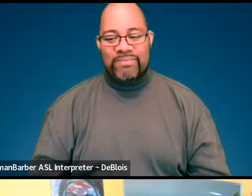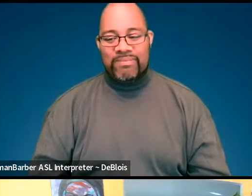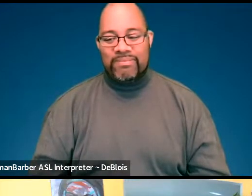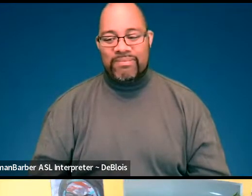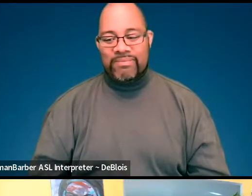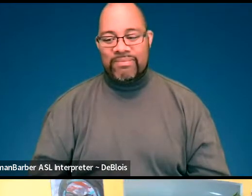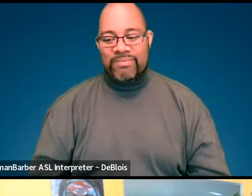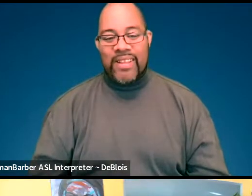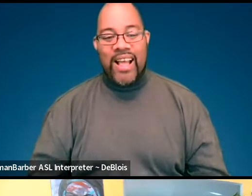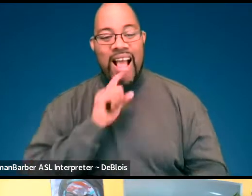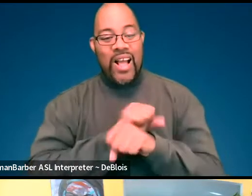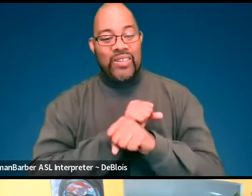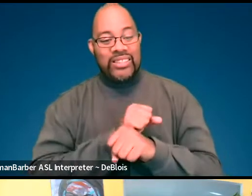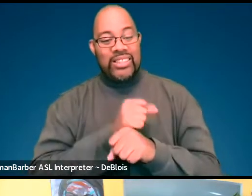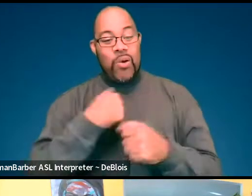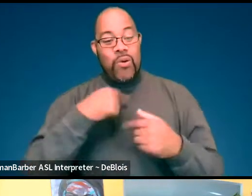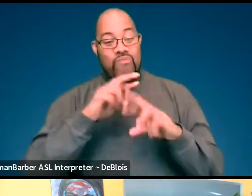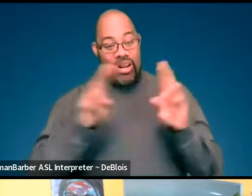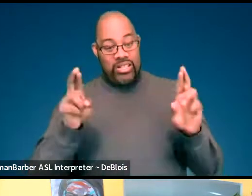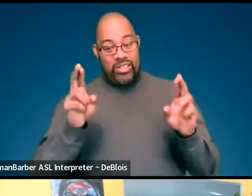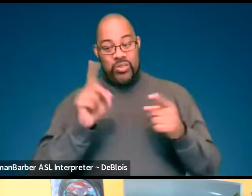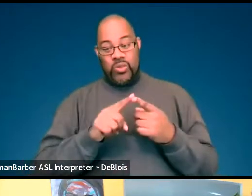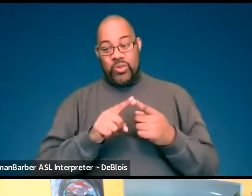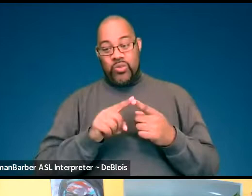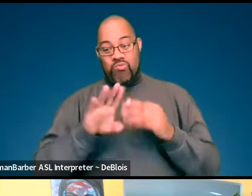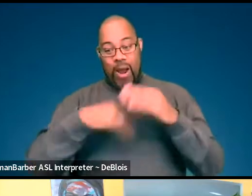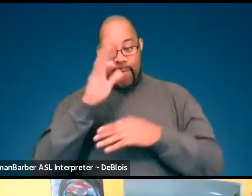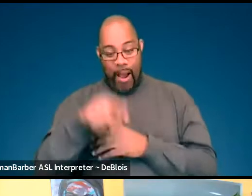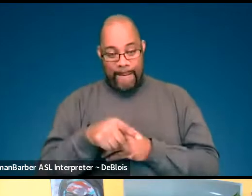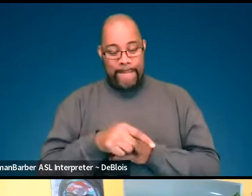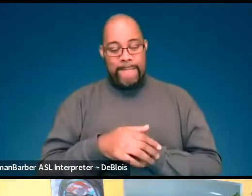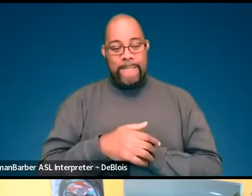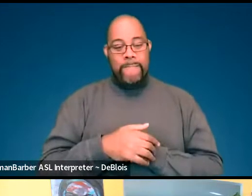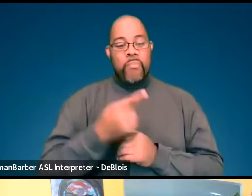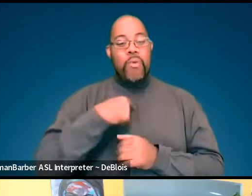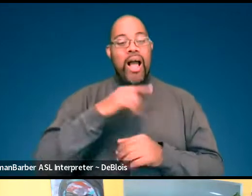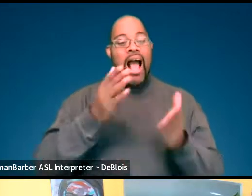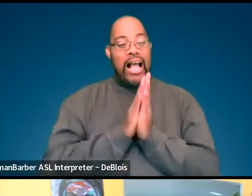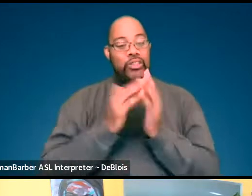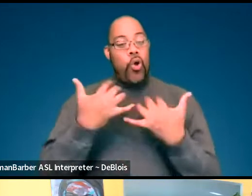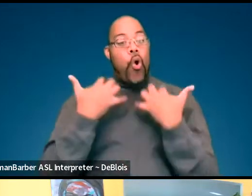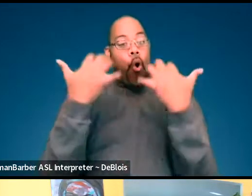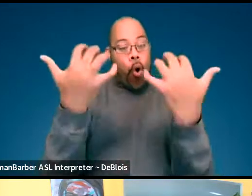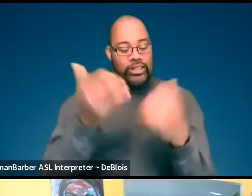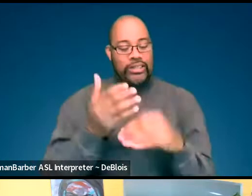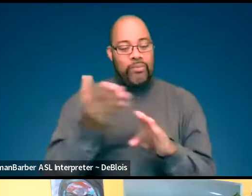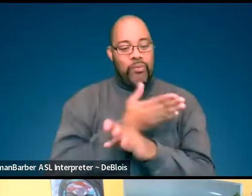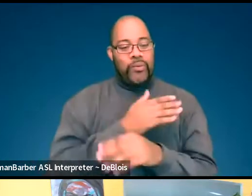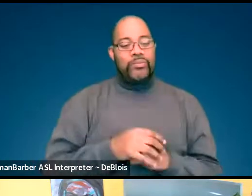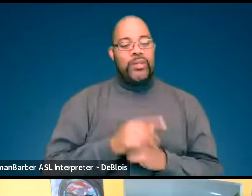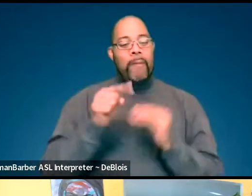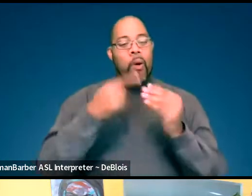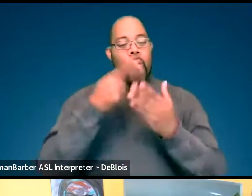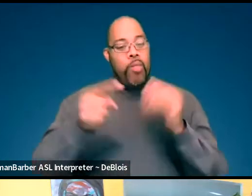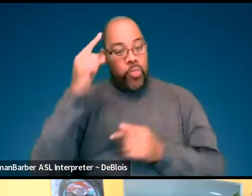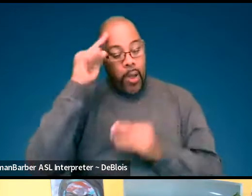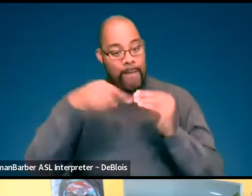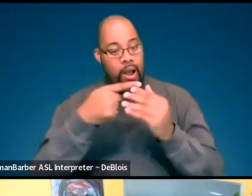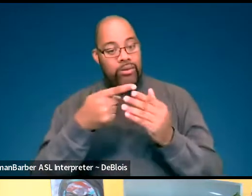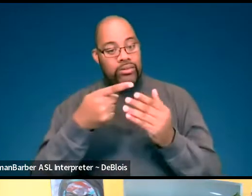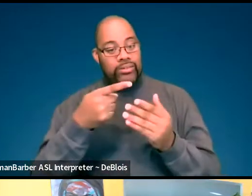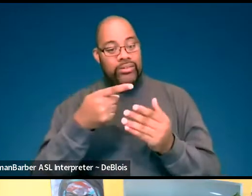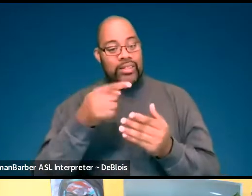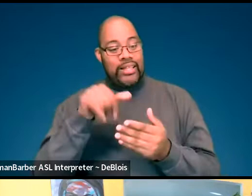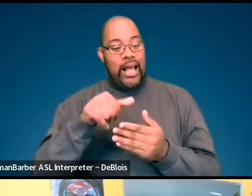So I actually realized, as we're getting ready to sort of wrap it up a little bit, we asked the audience earlier, about what they thought about when they met